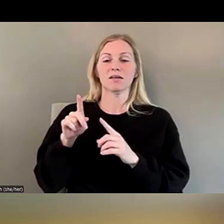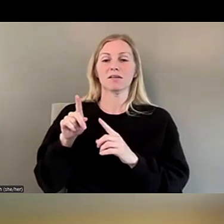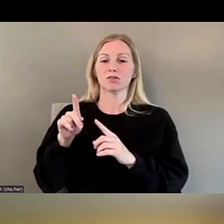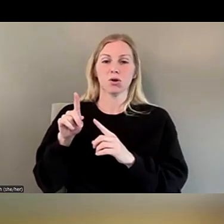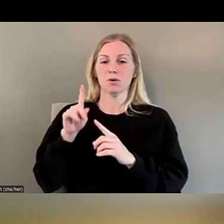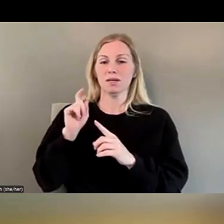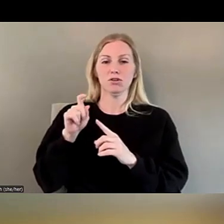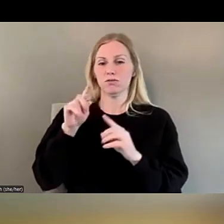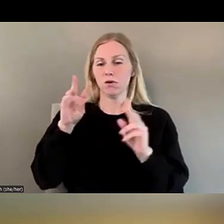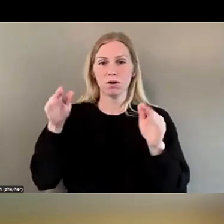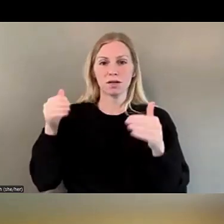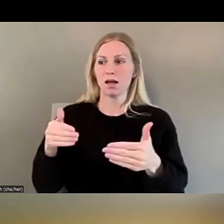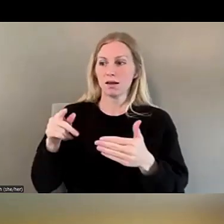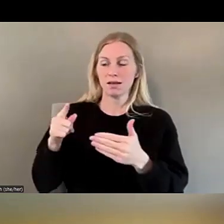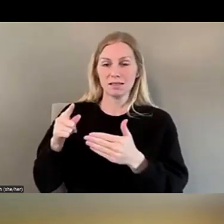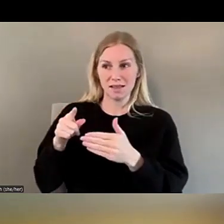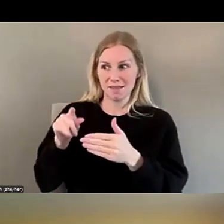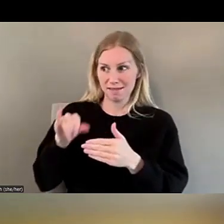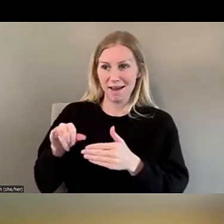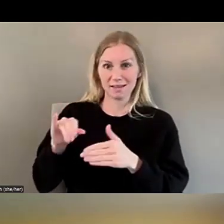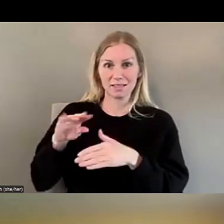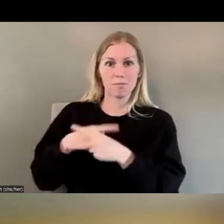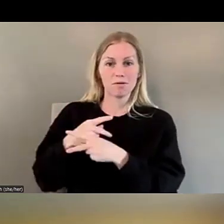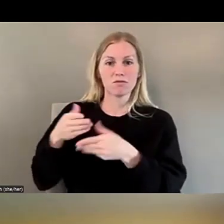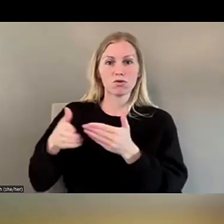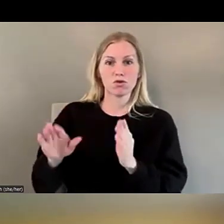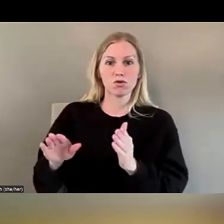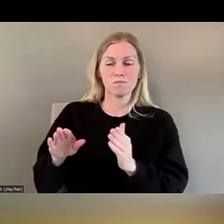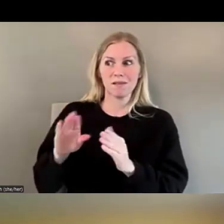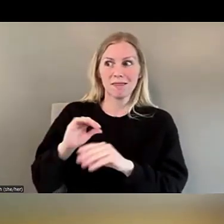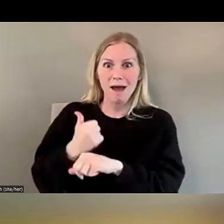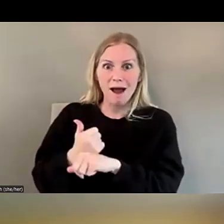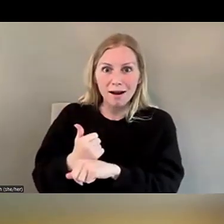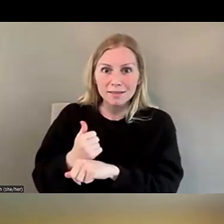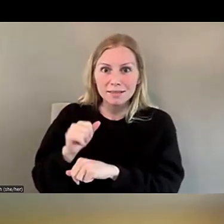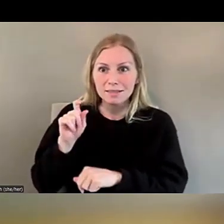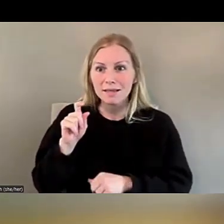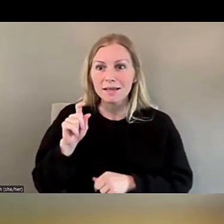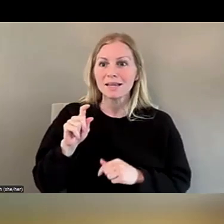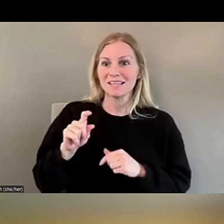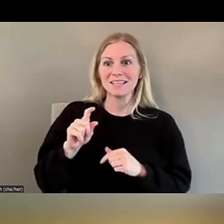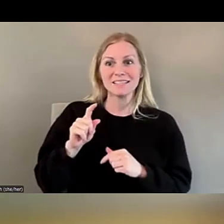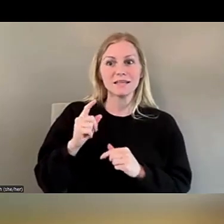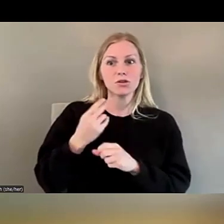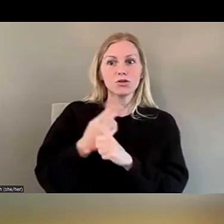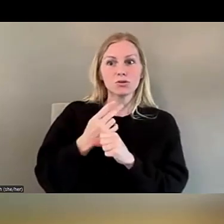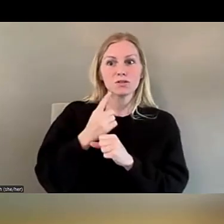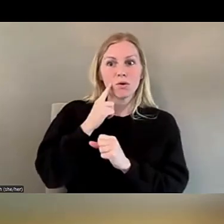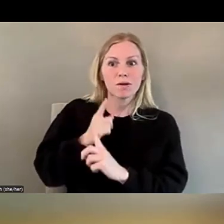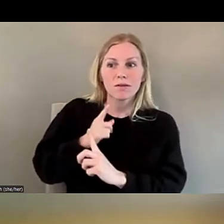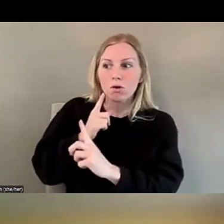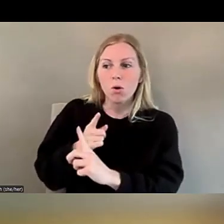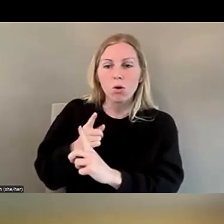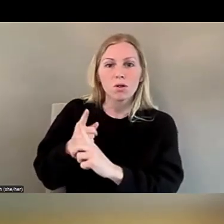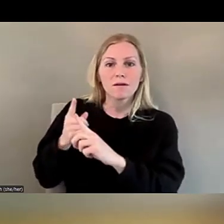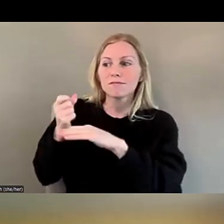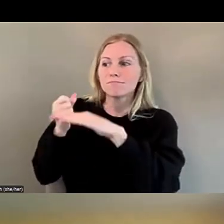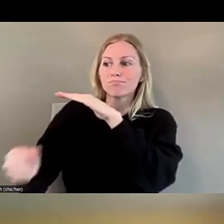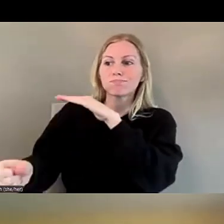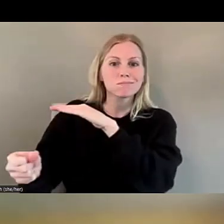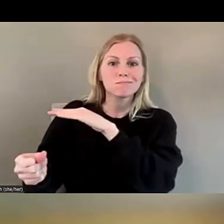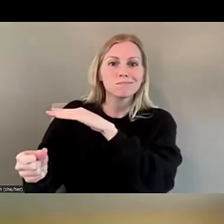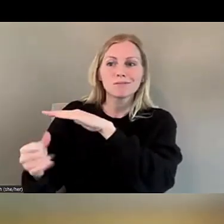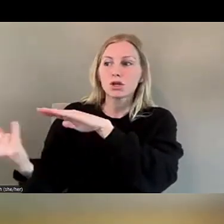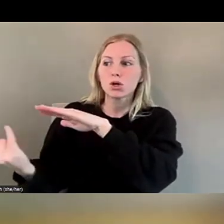used specifically for the purpose of seclusion? And my thought to